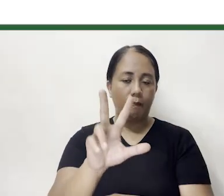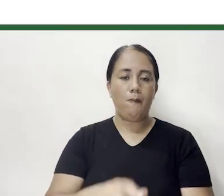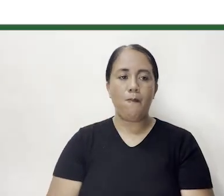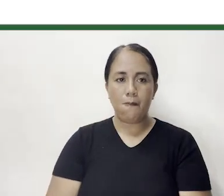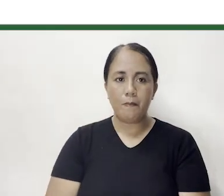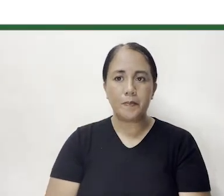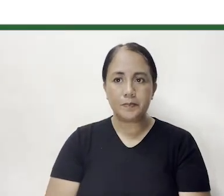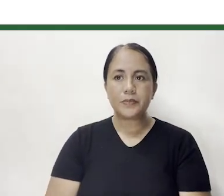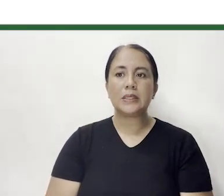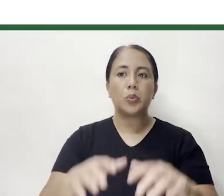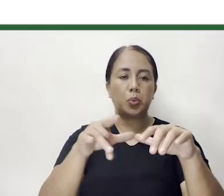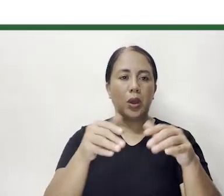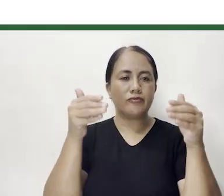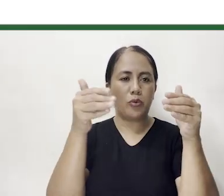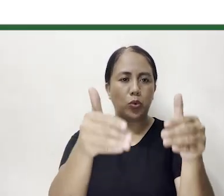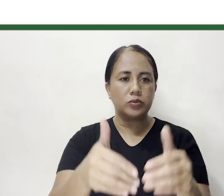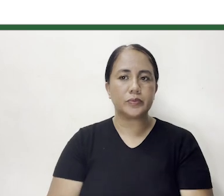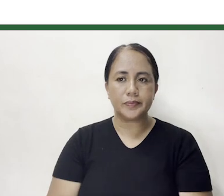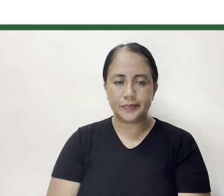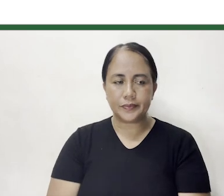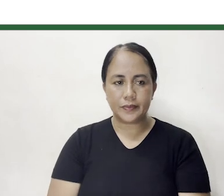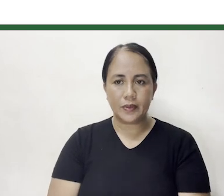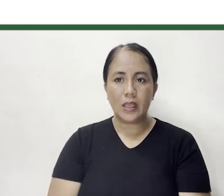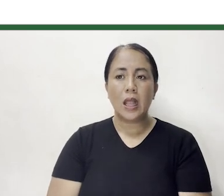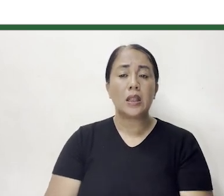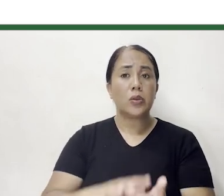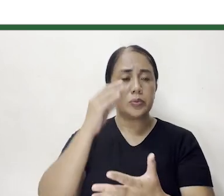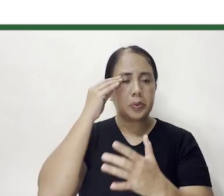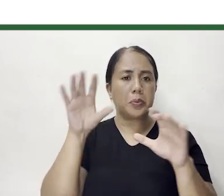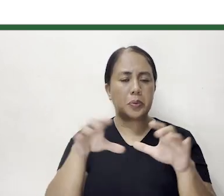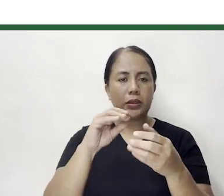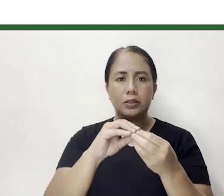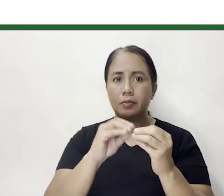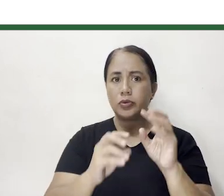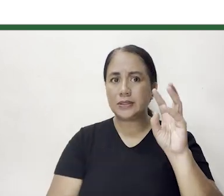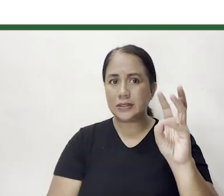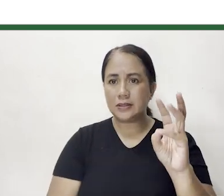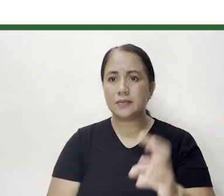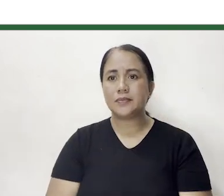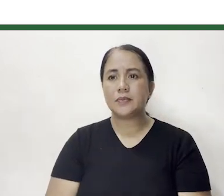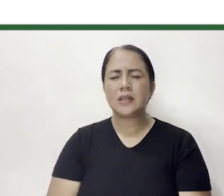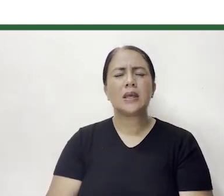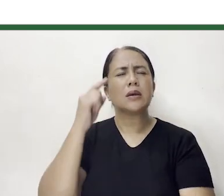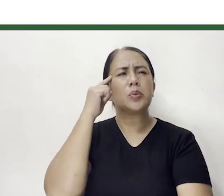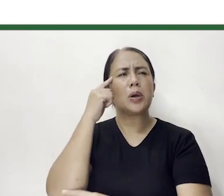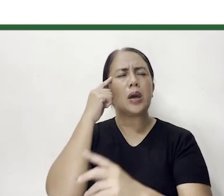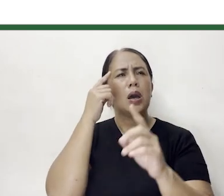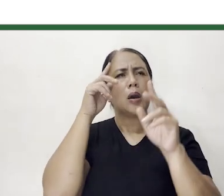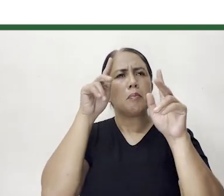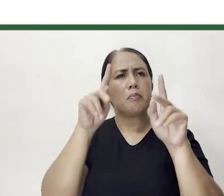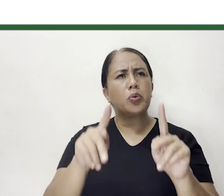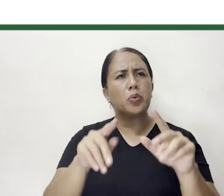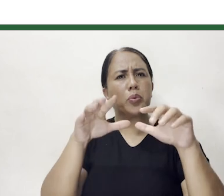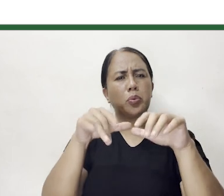Topic number 3. Disability in Focus. Learning activity number 6.